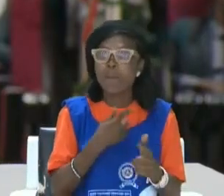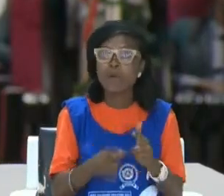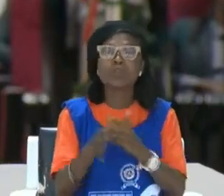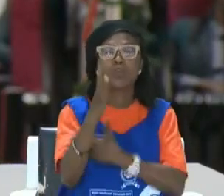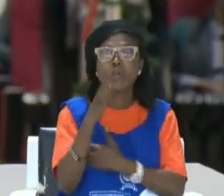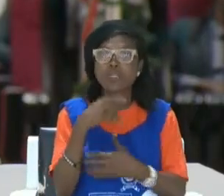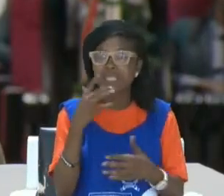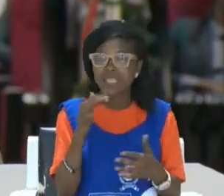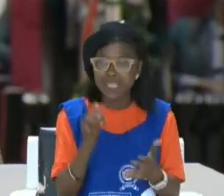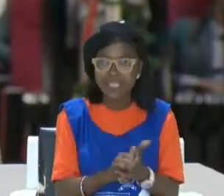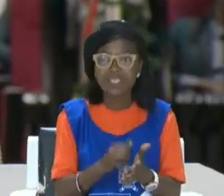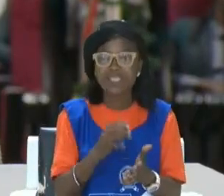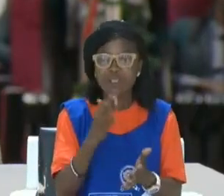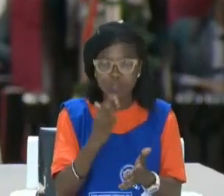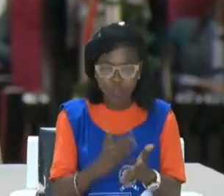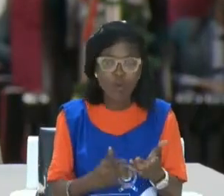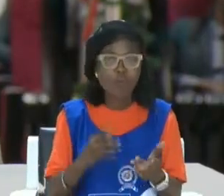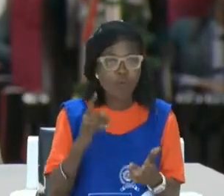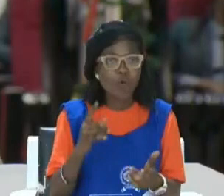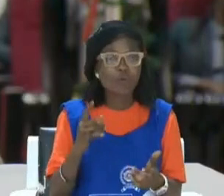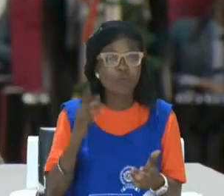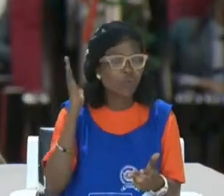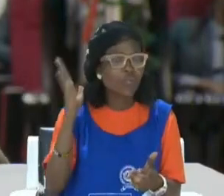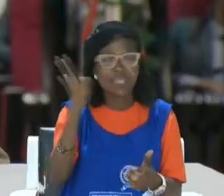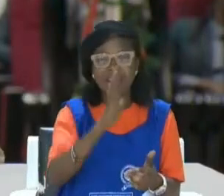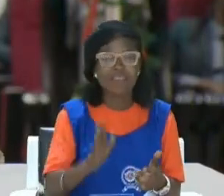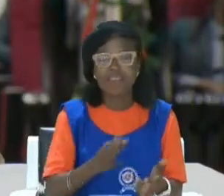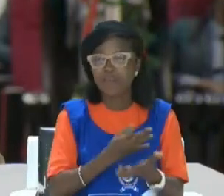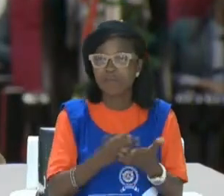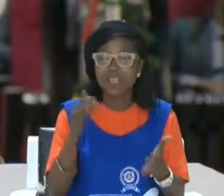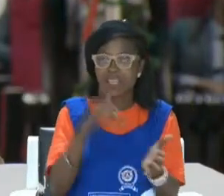said, oh, there's somebody who will never fail again.